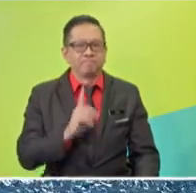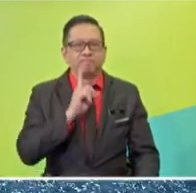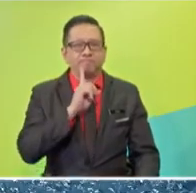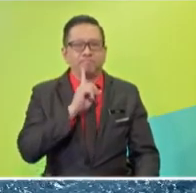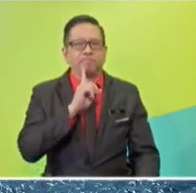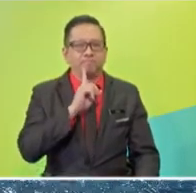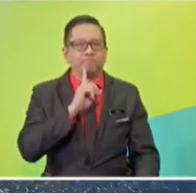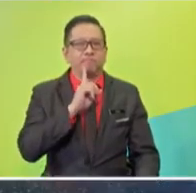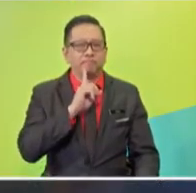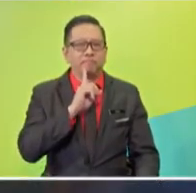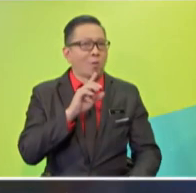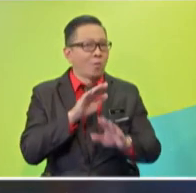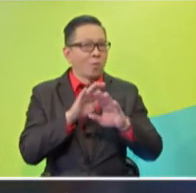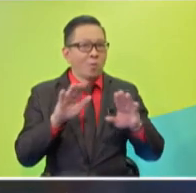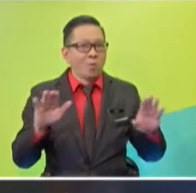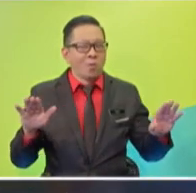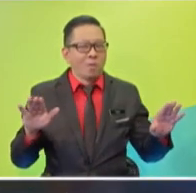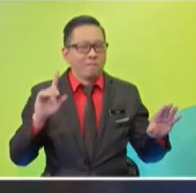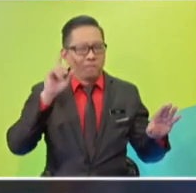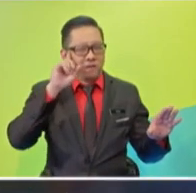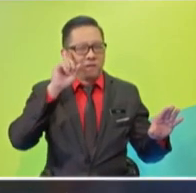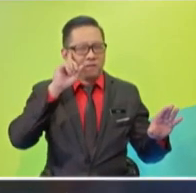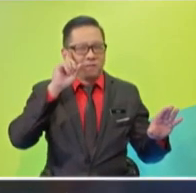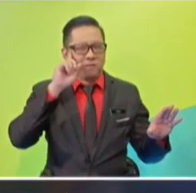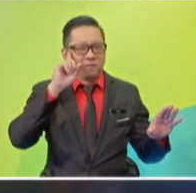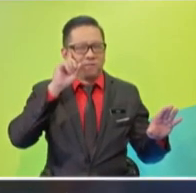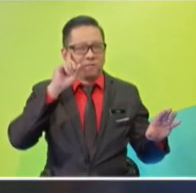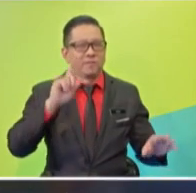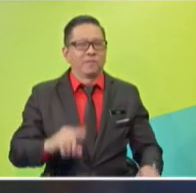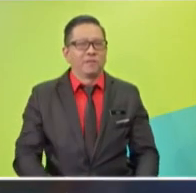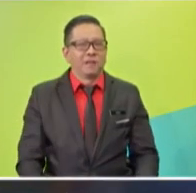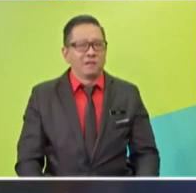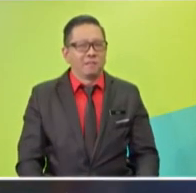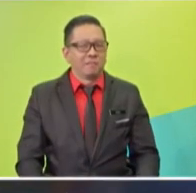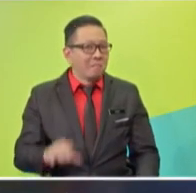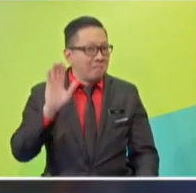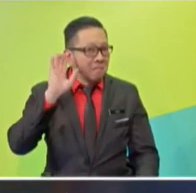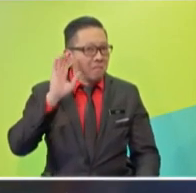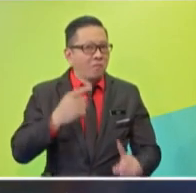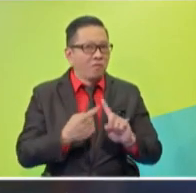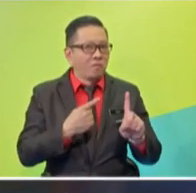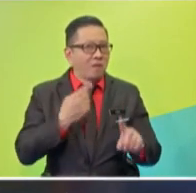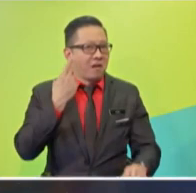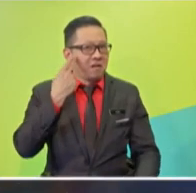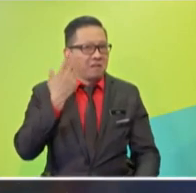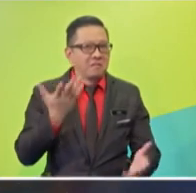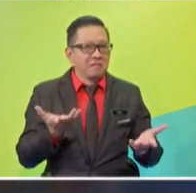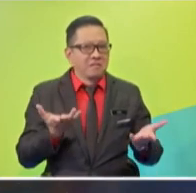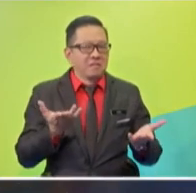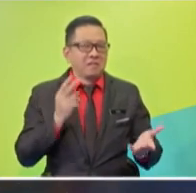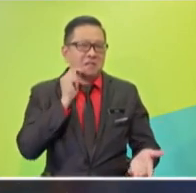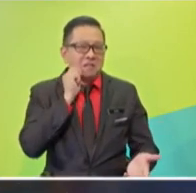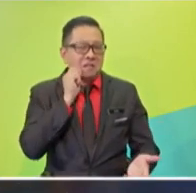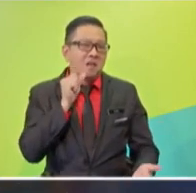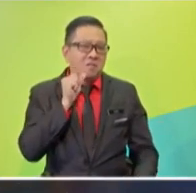Everyone is keeping quiet. Yes, they are thinking. Actually. Mm-hmm. Can we hear maybe from Haris, or Inzi, or even